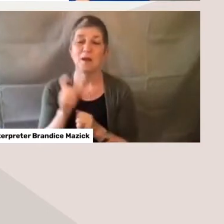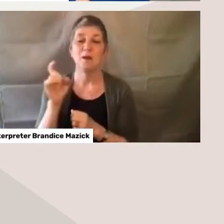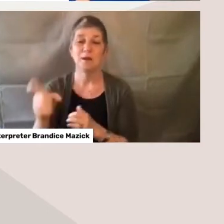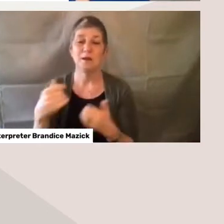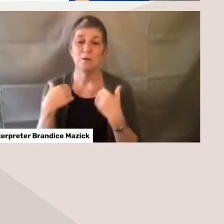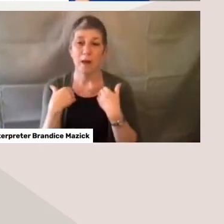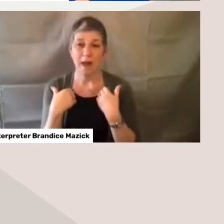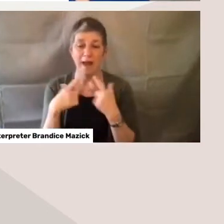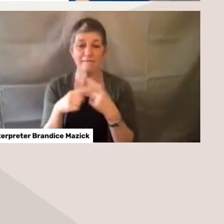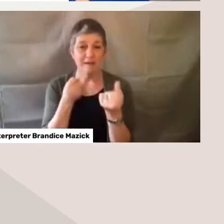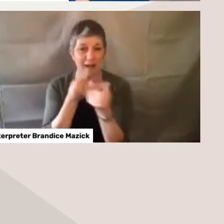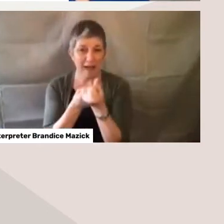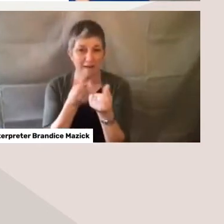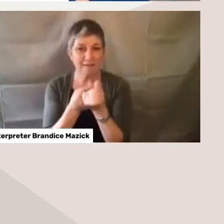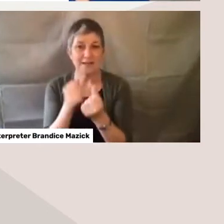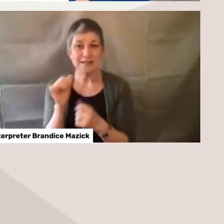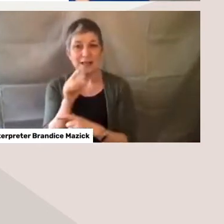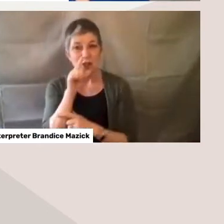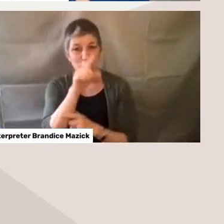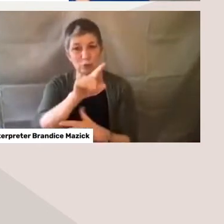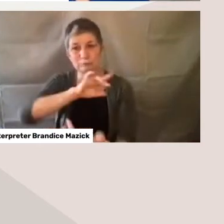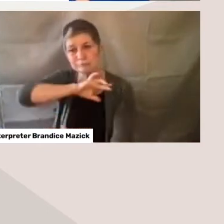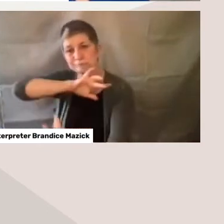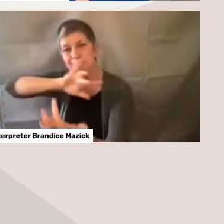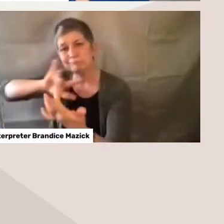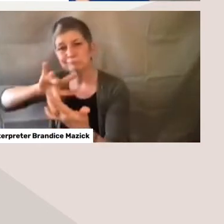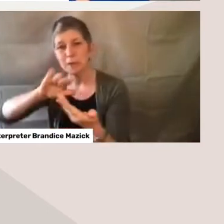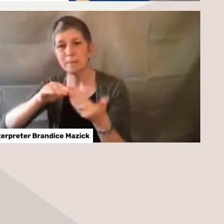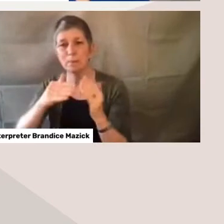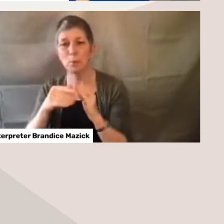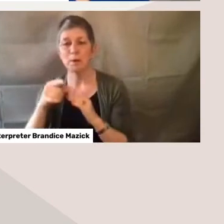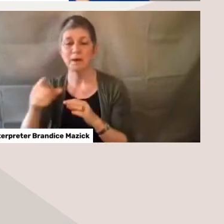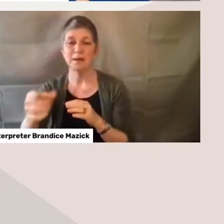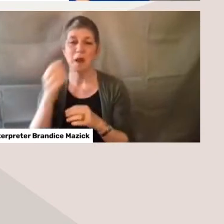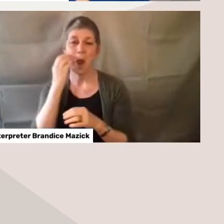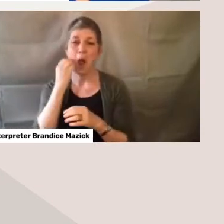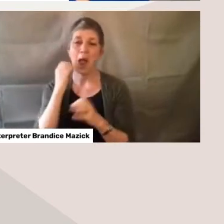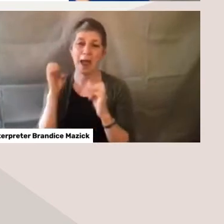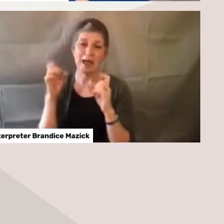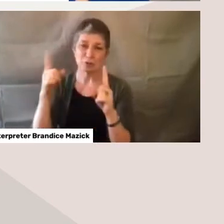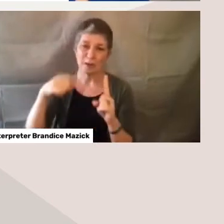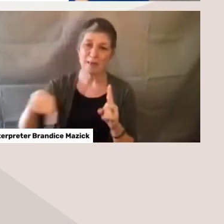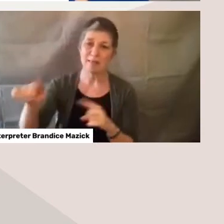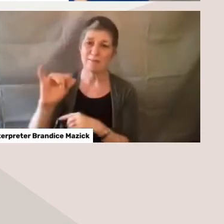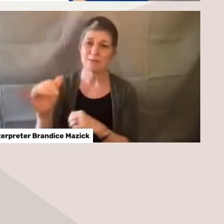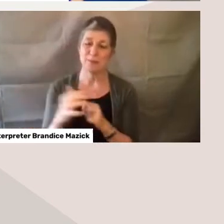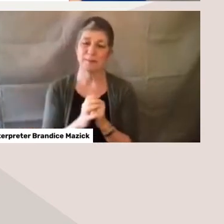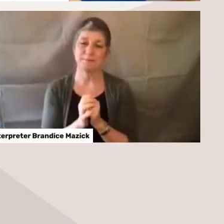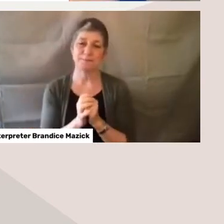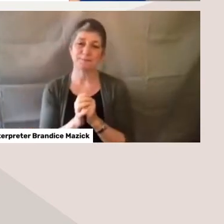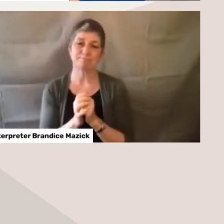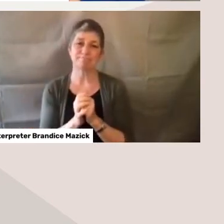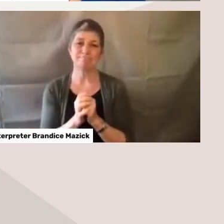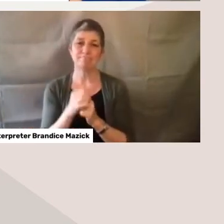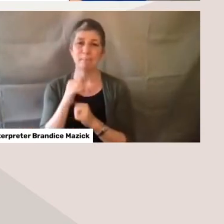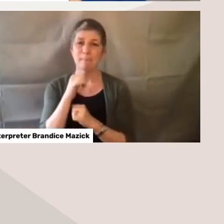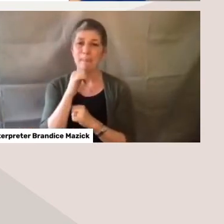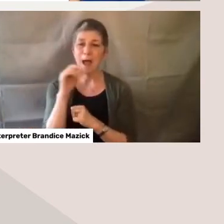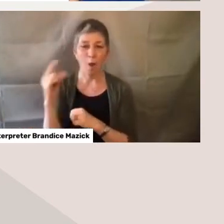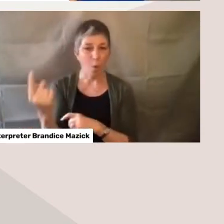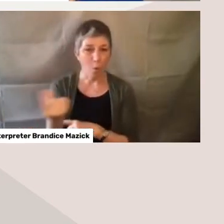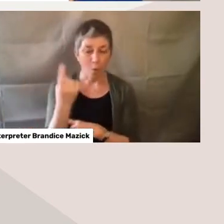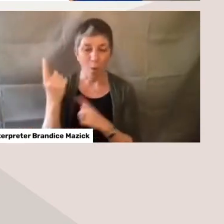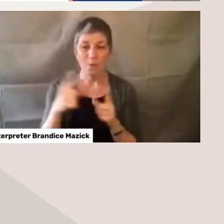have advocates like you reach out to communities and educate them as well. And it doesn't just have to